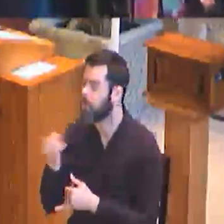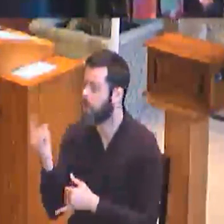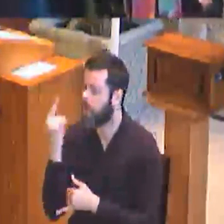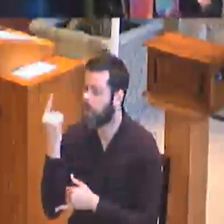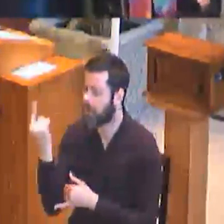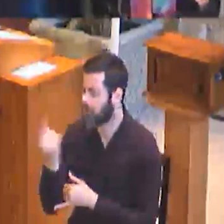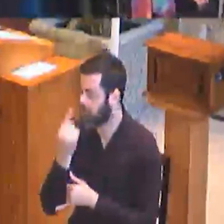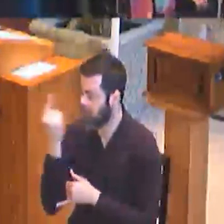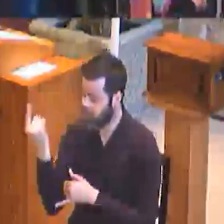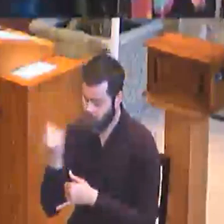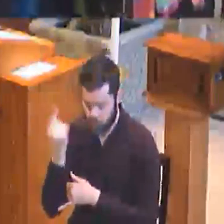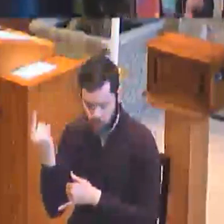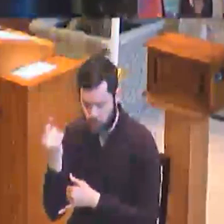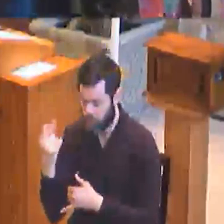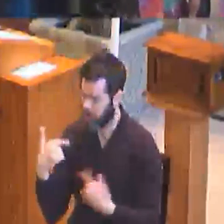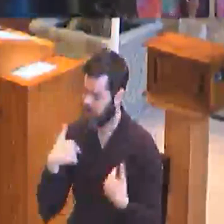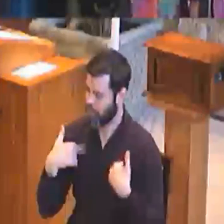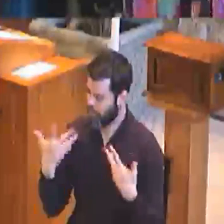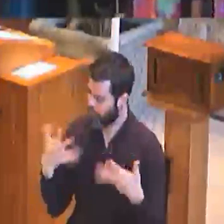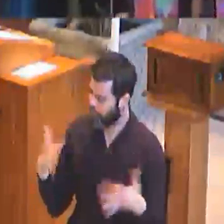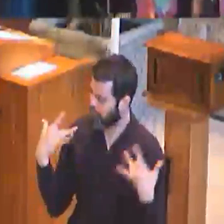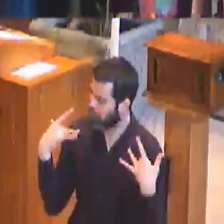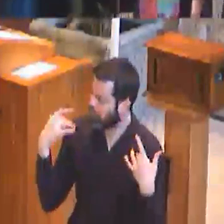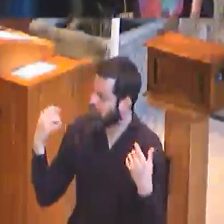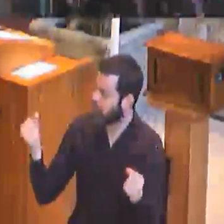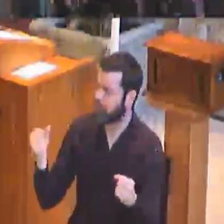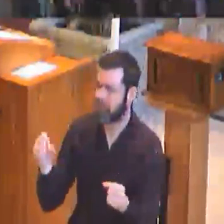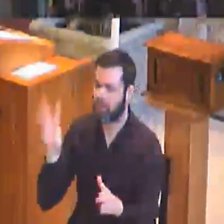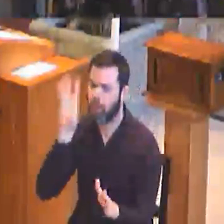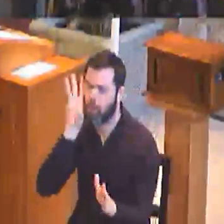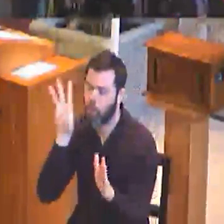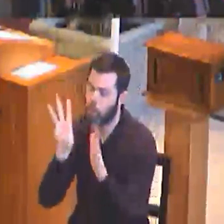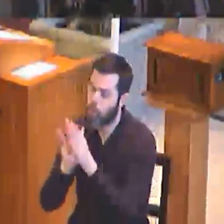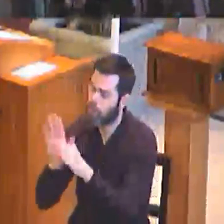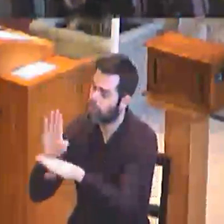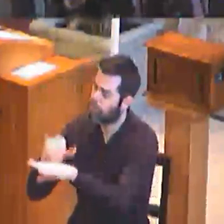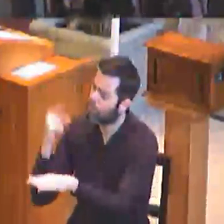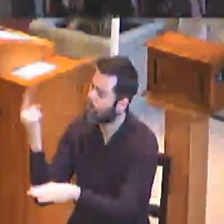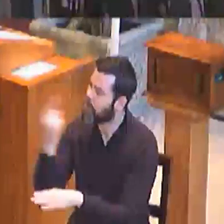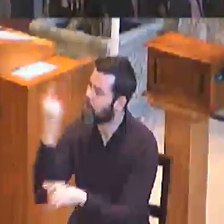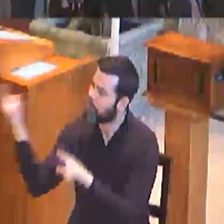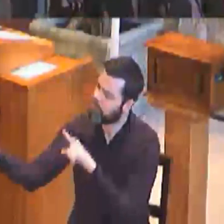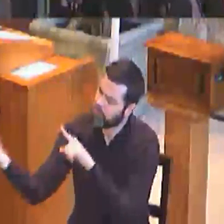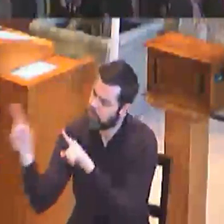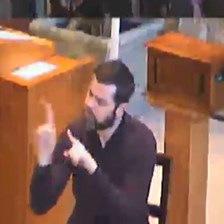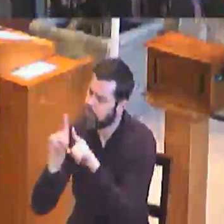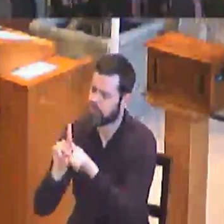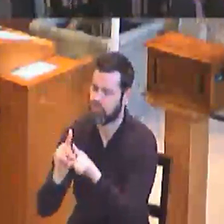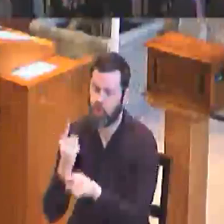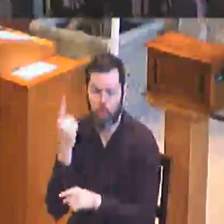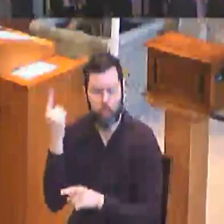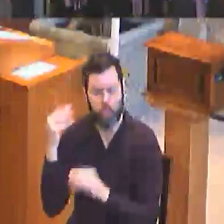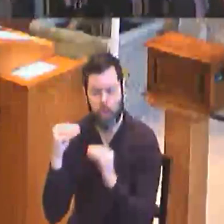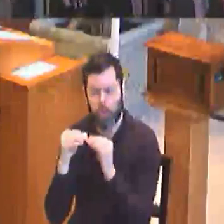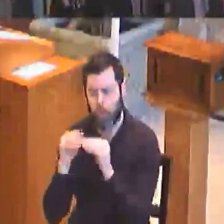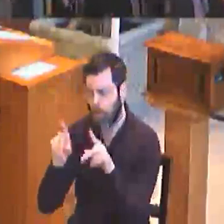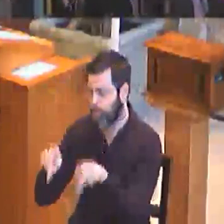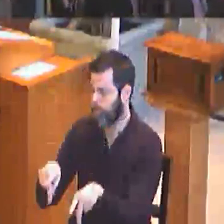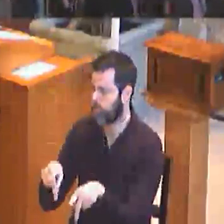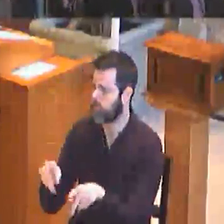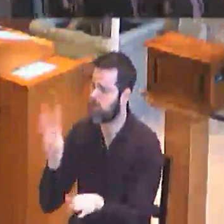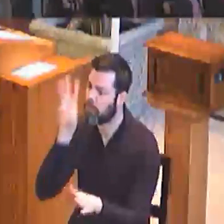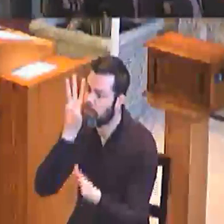it for yeah. me, yeah. I can do it for you. Can I get a witness? Can I get a witness? Just need one more. Just need one